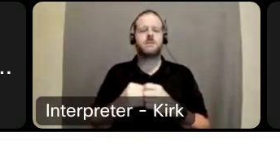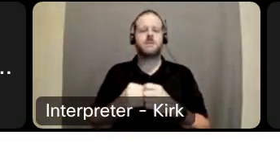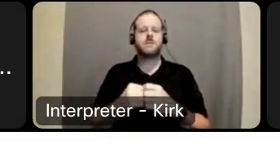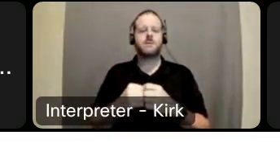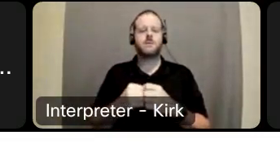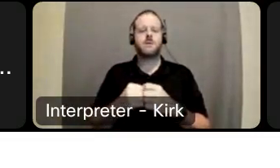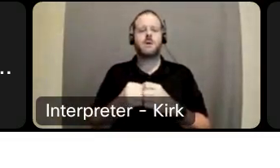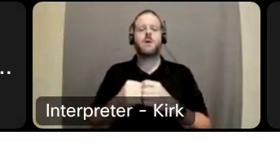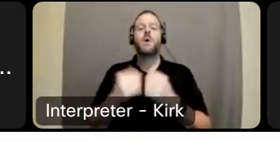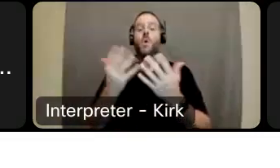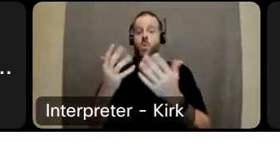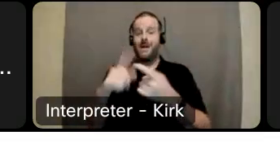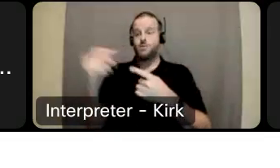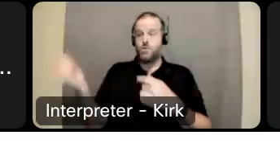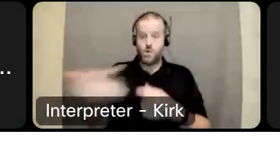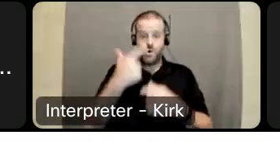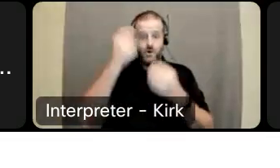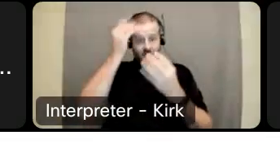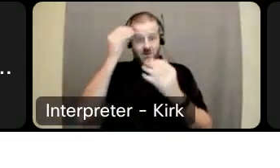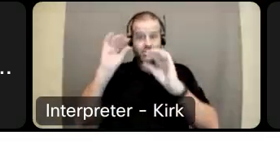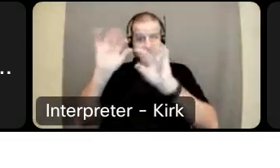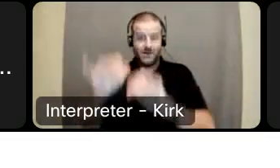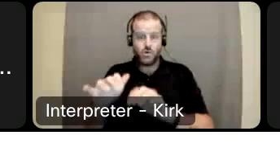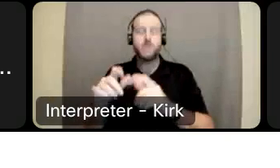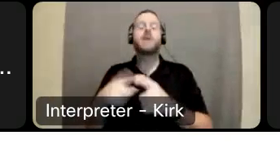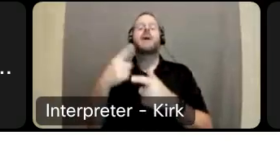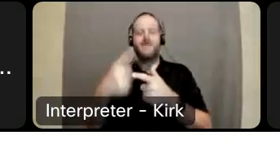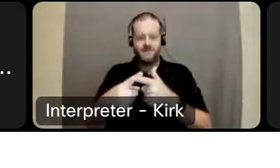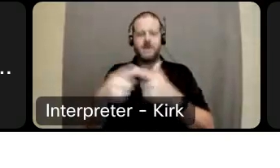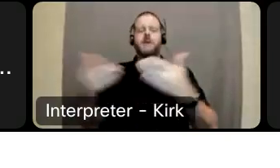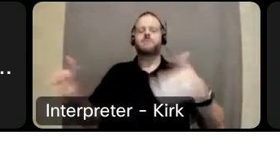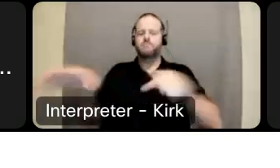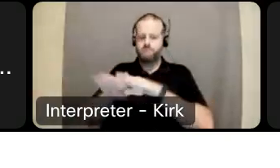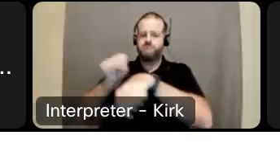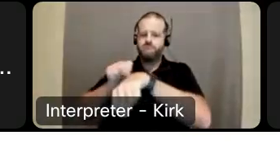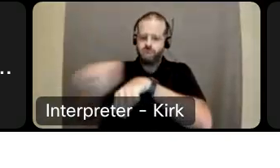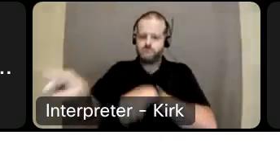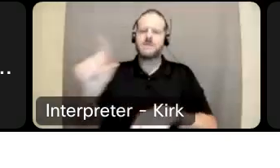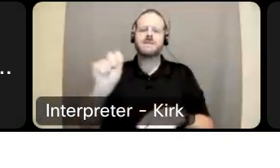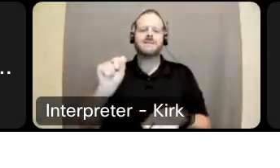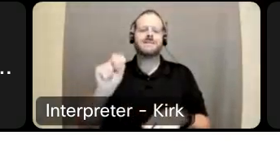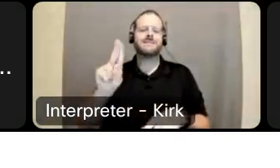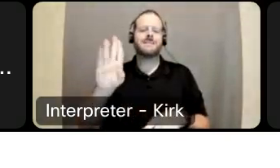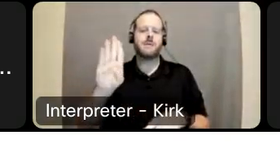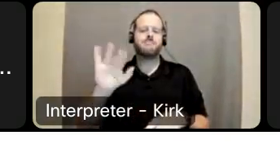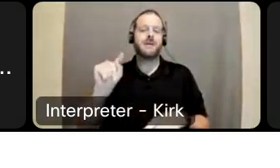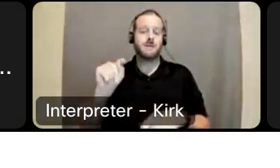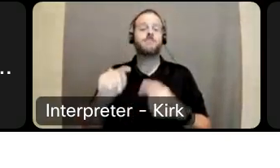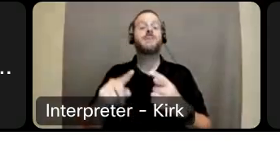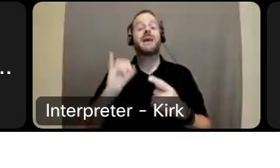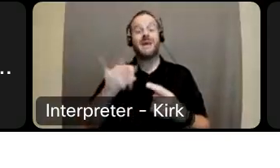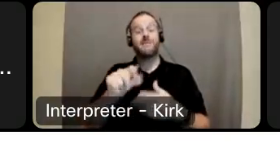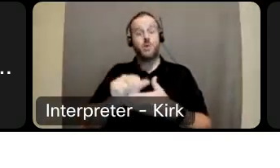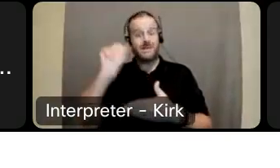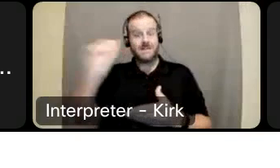and just wait until all the information has been entered, and then you can submit that data. What happens if you submit the data is